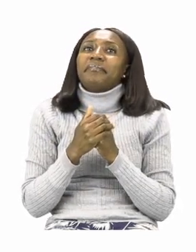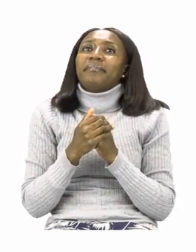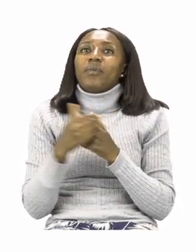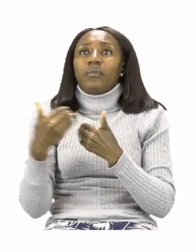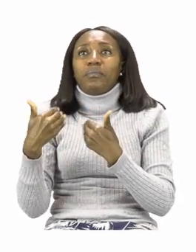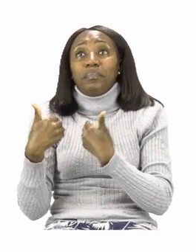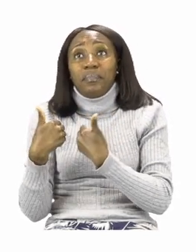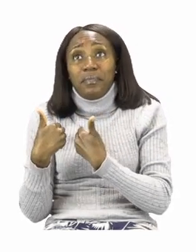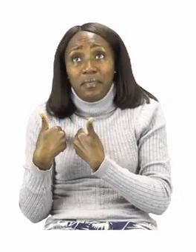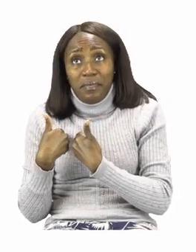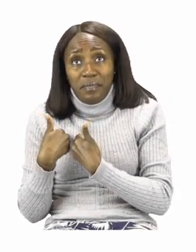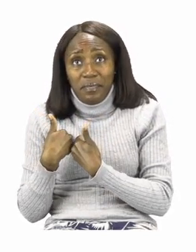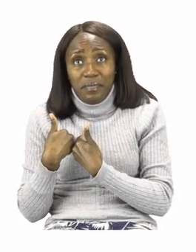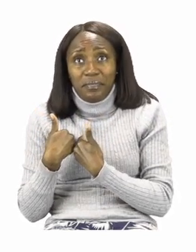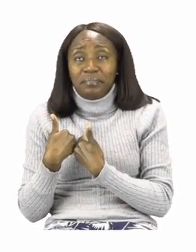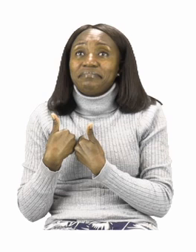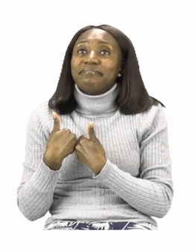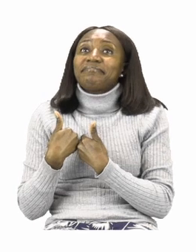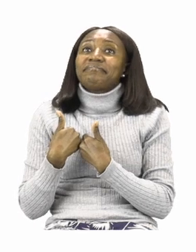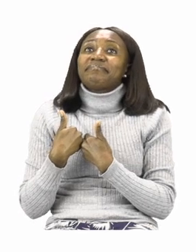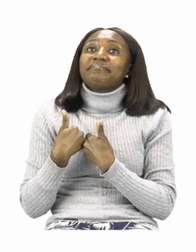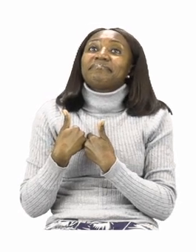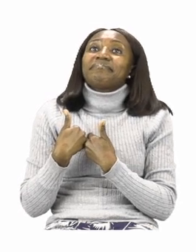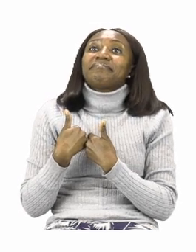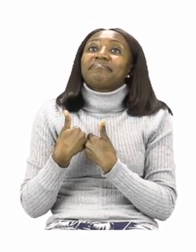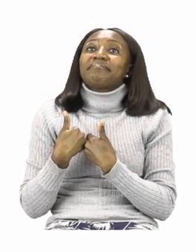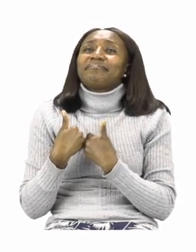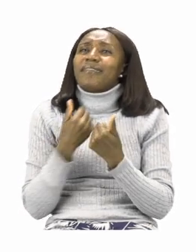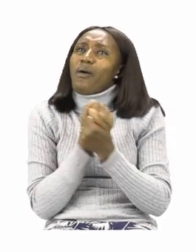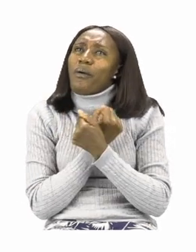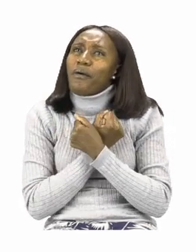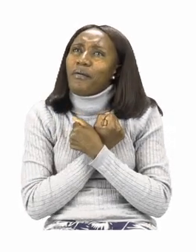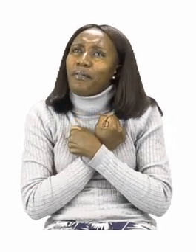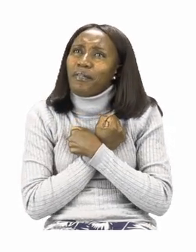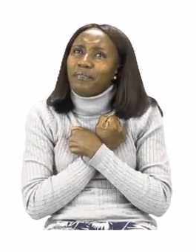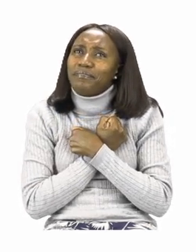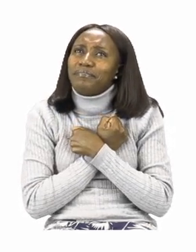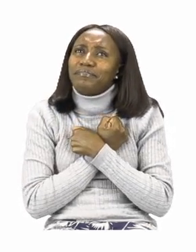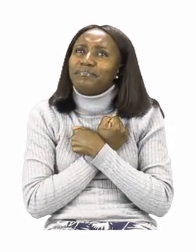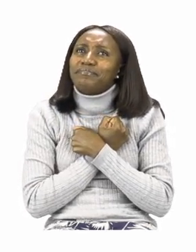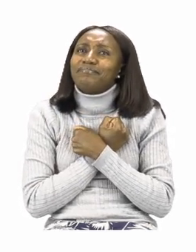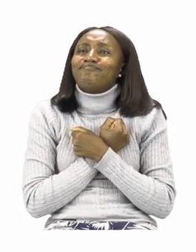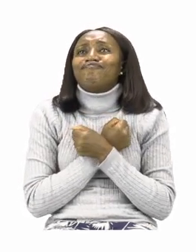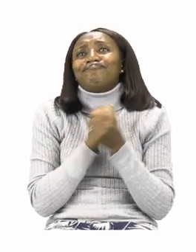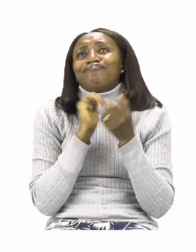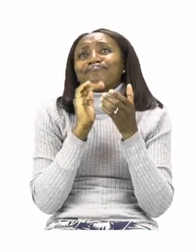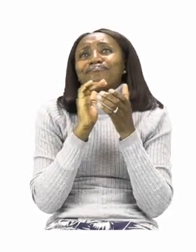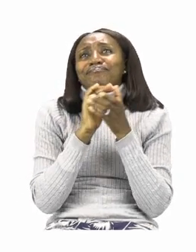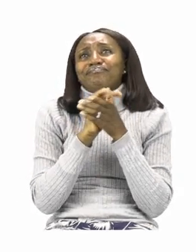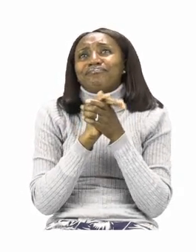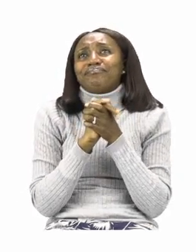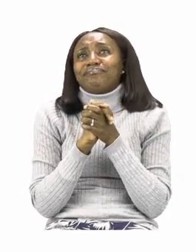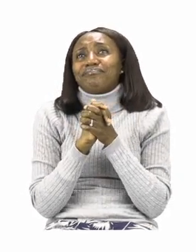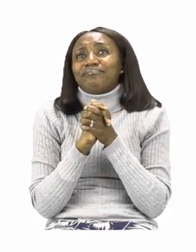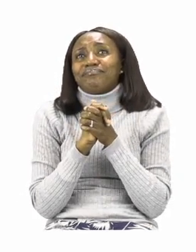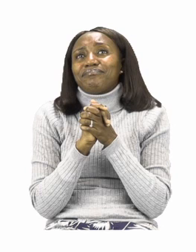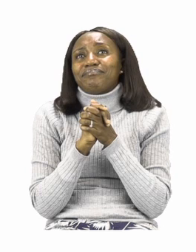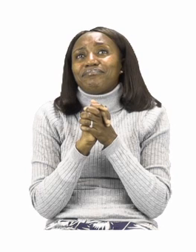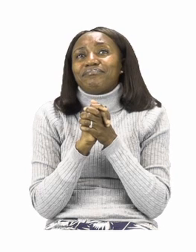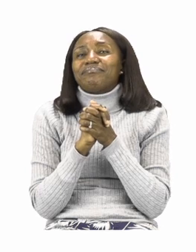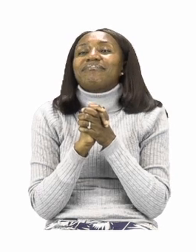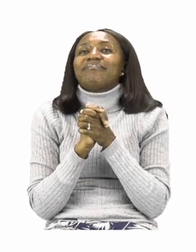care or cares, love or loves, friend